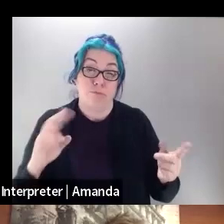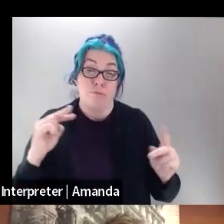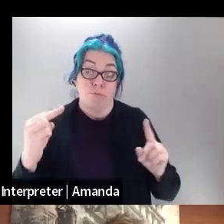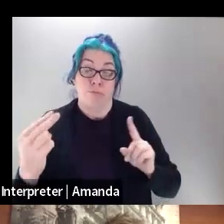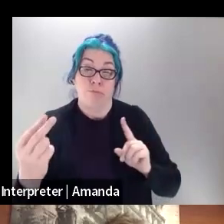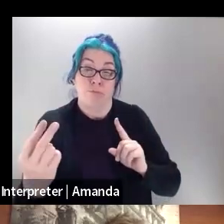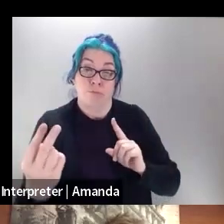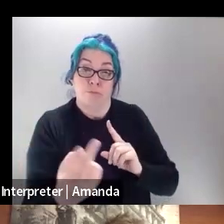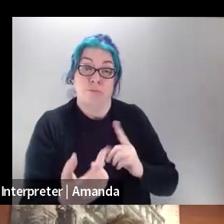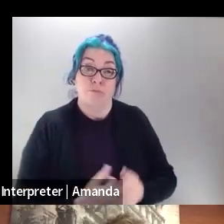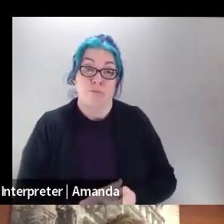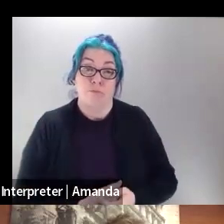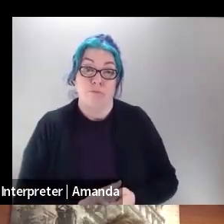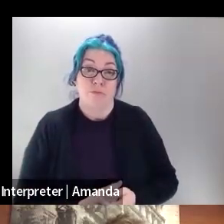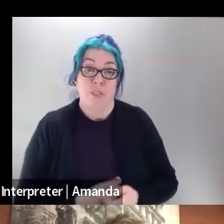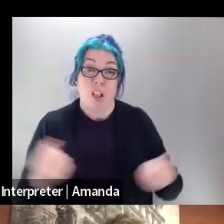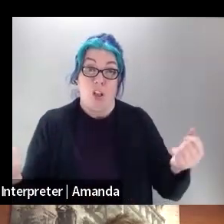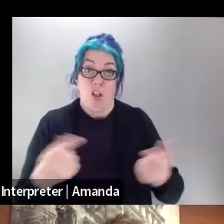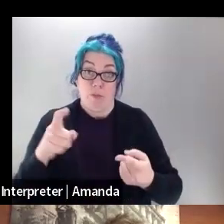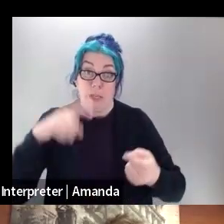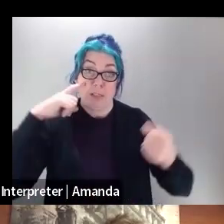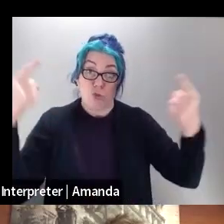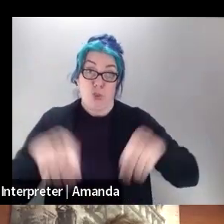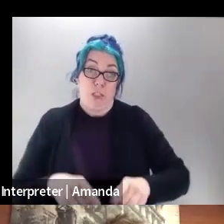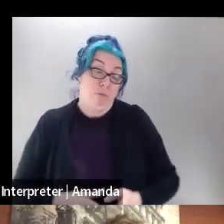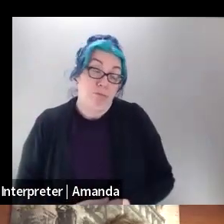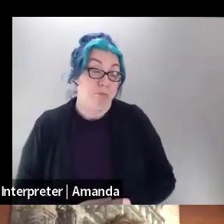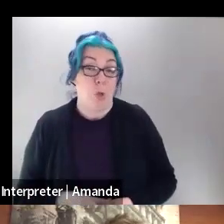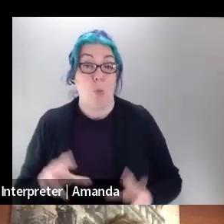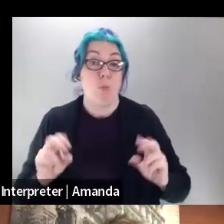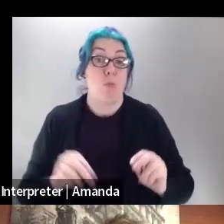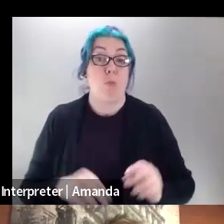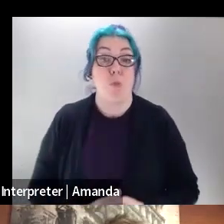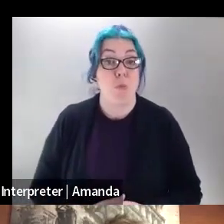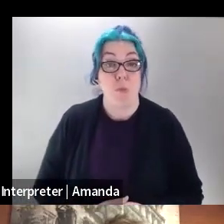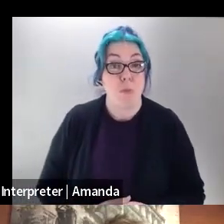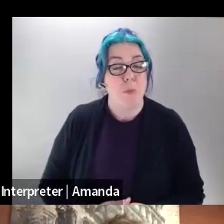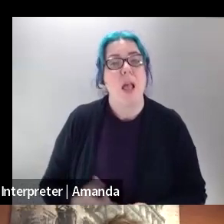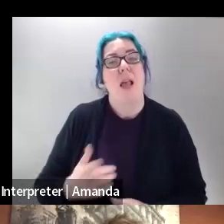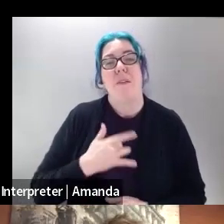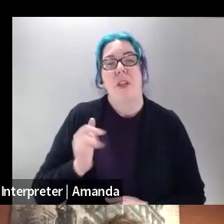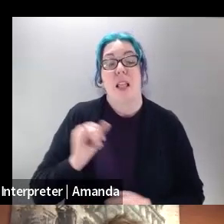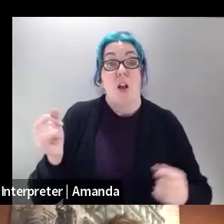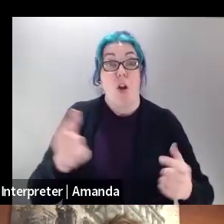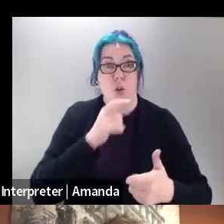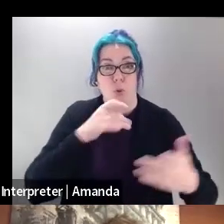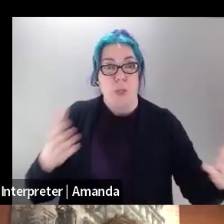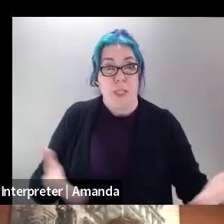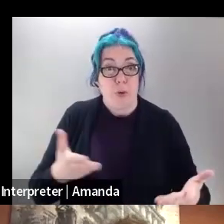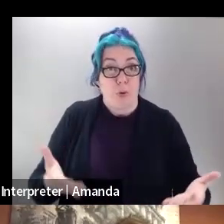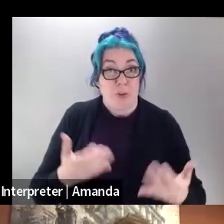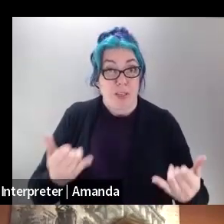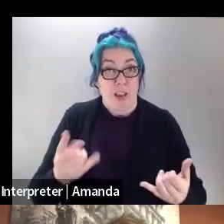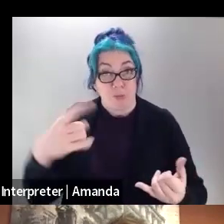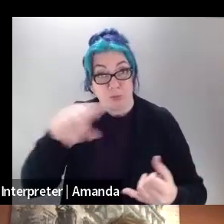to harmonize them, because I think that every one of us that is in this Zoom room right now, I think our responsibility